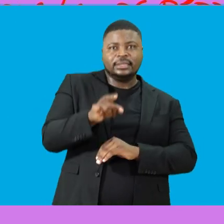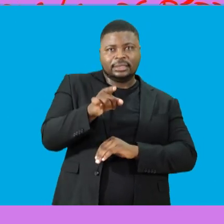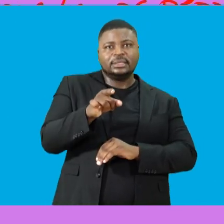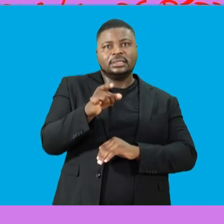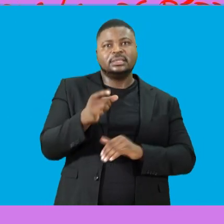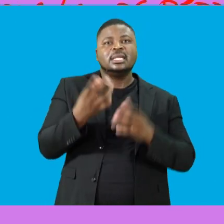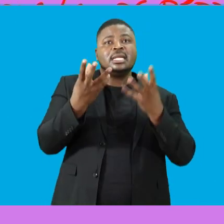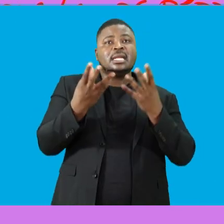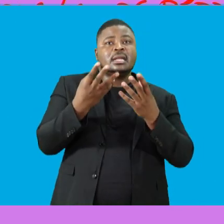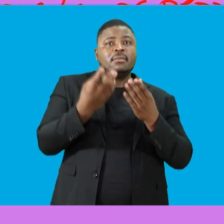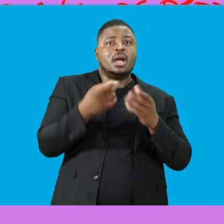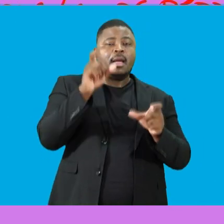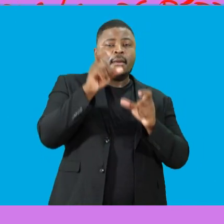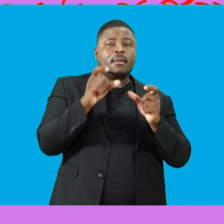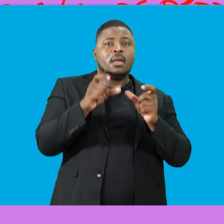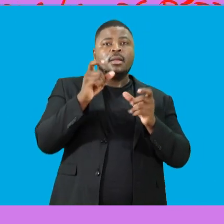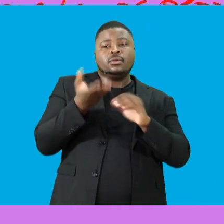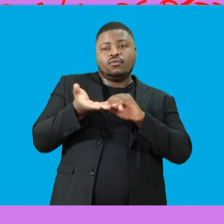in number